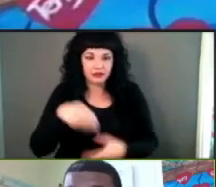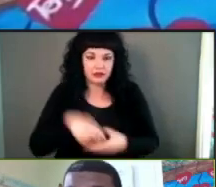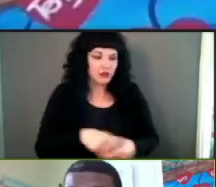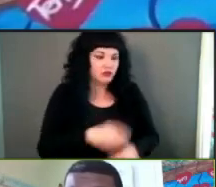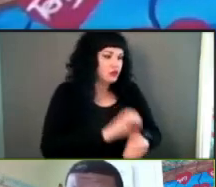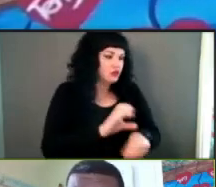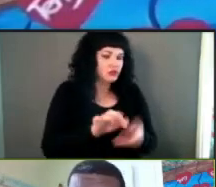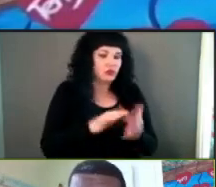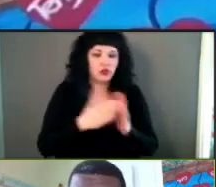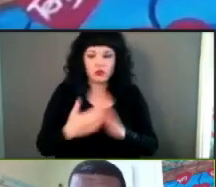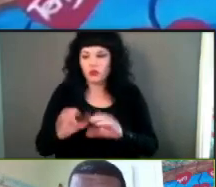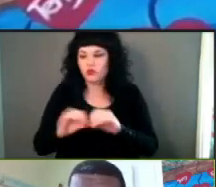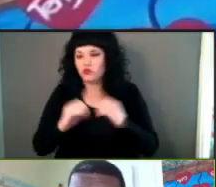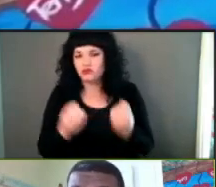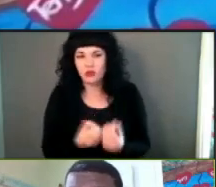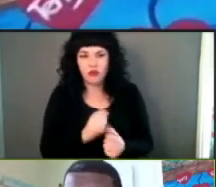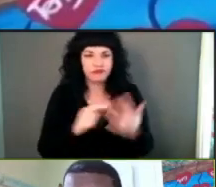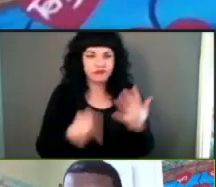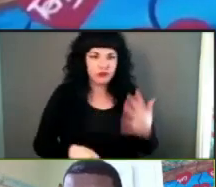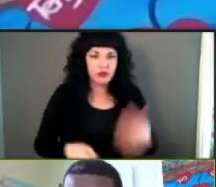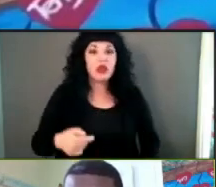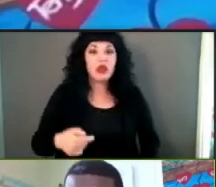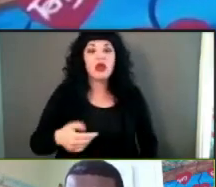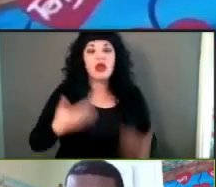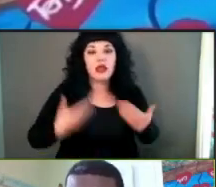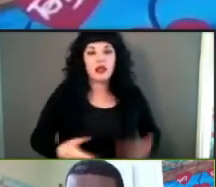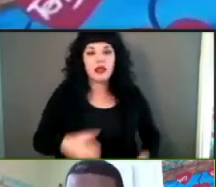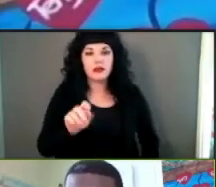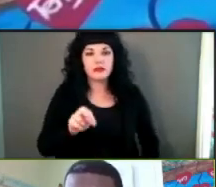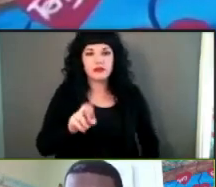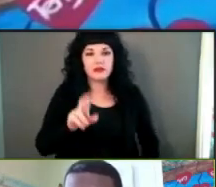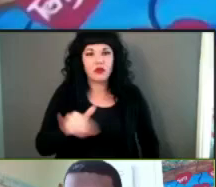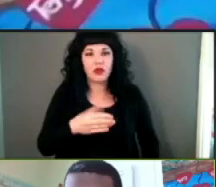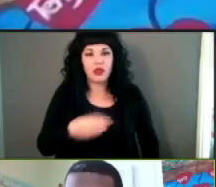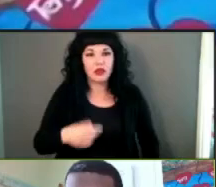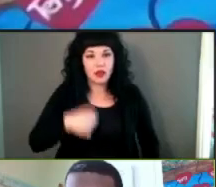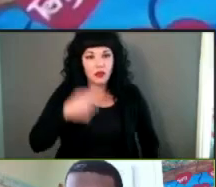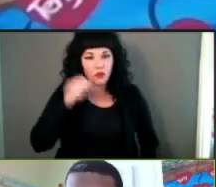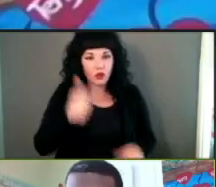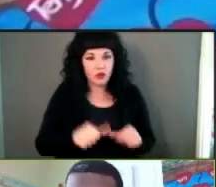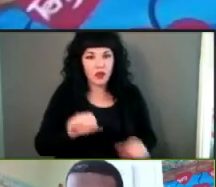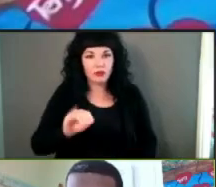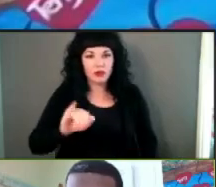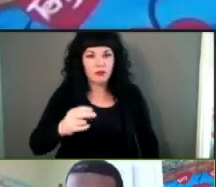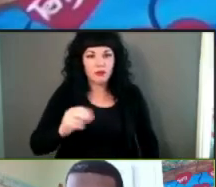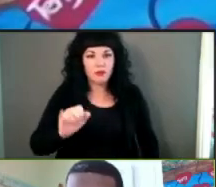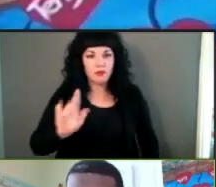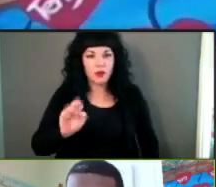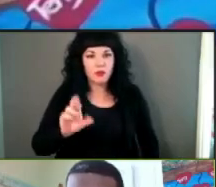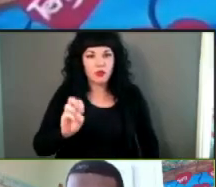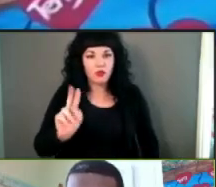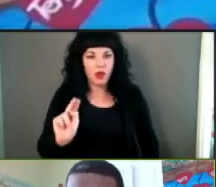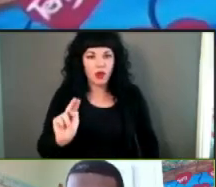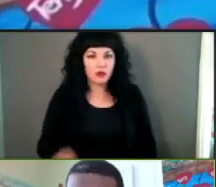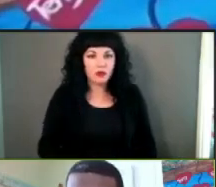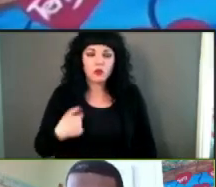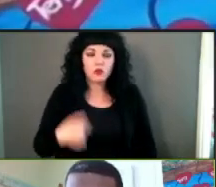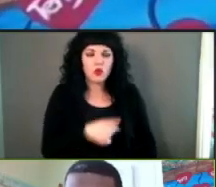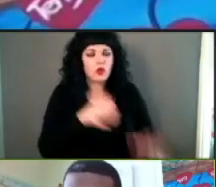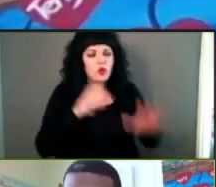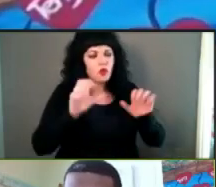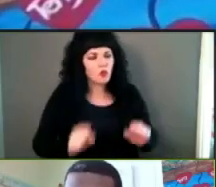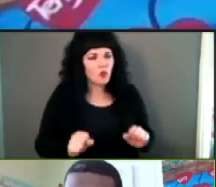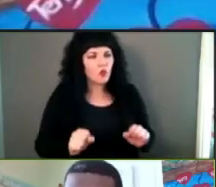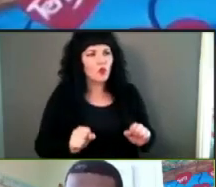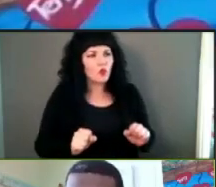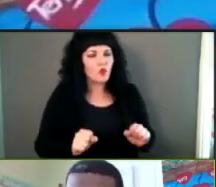remember Michael Brown. One thing that we can do is commit to check our list of places to find and support in